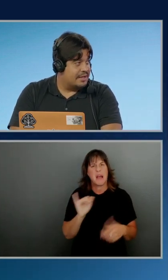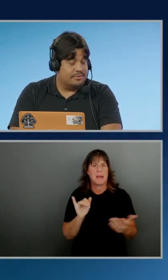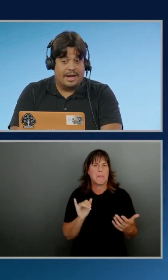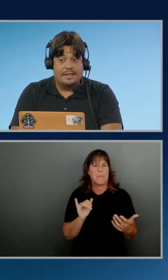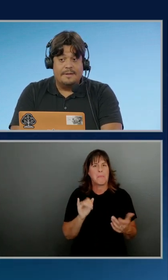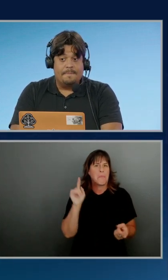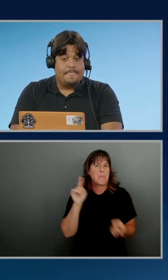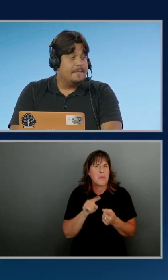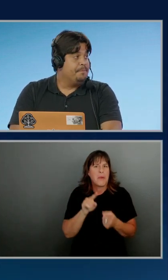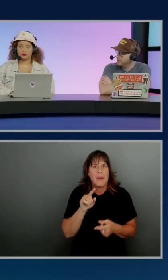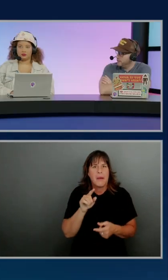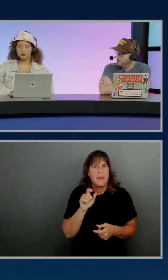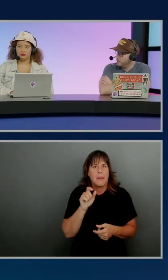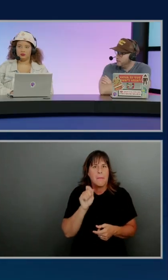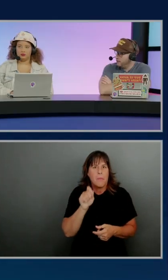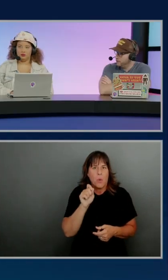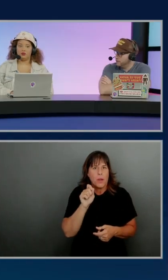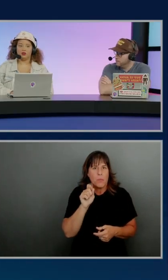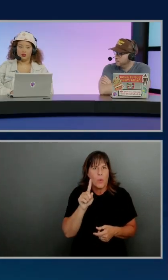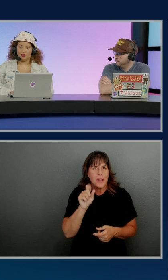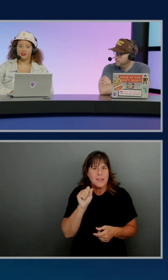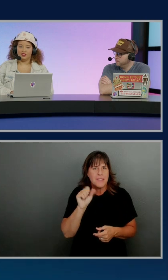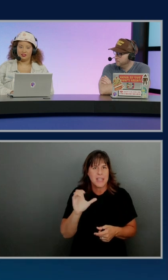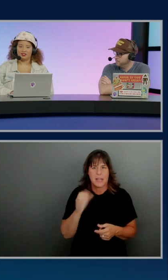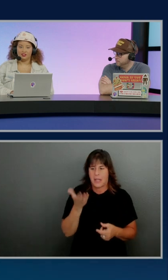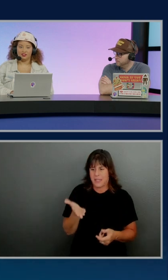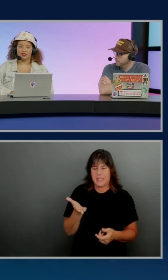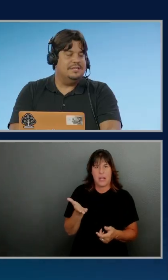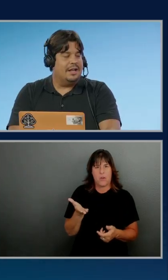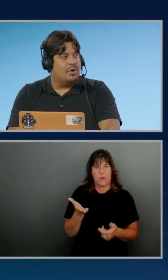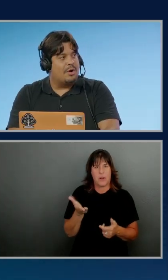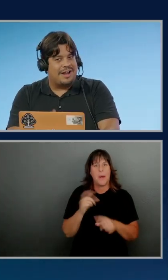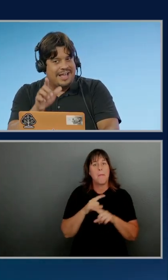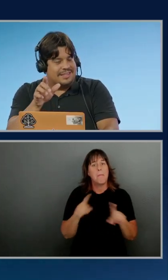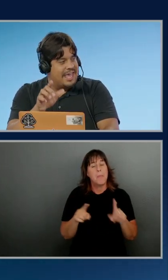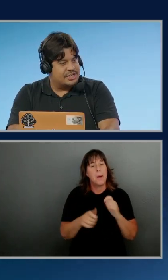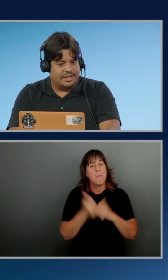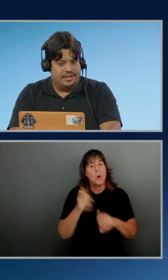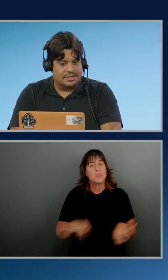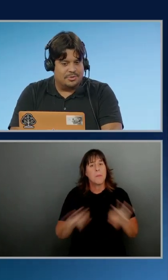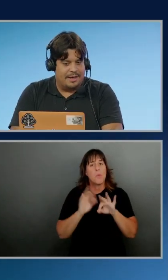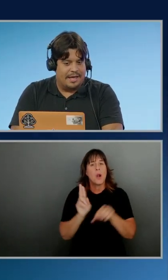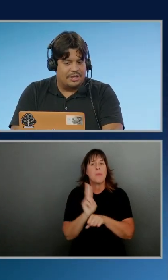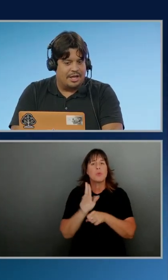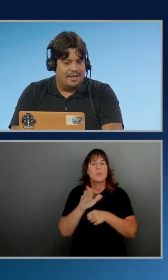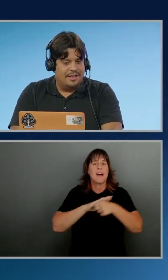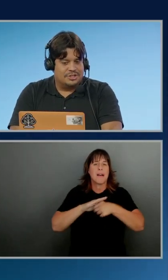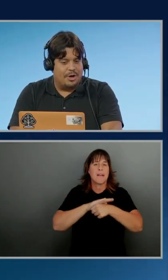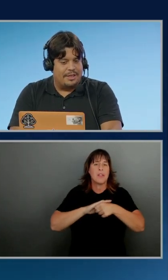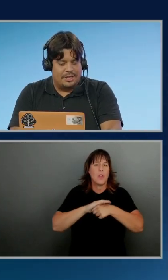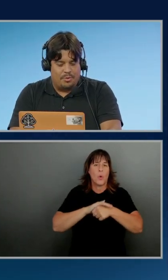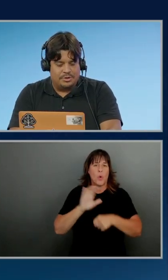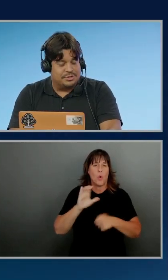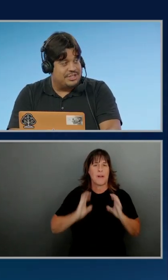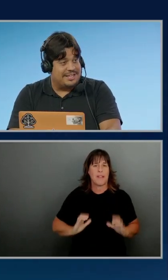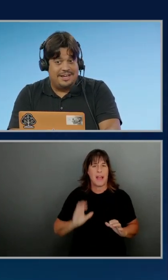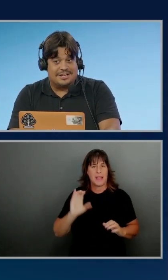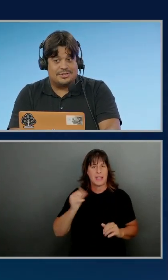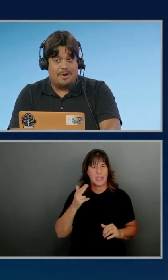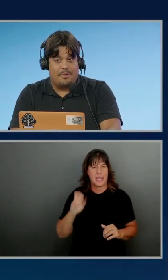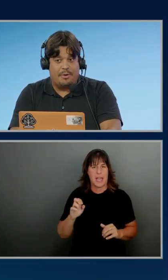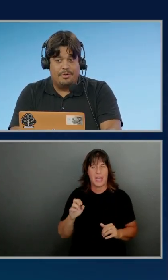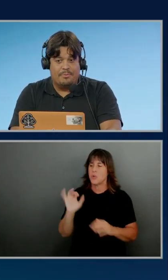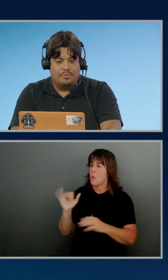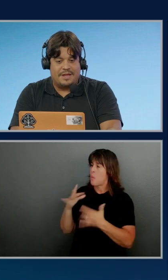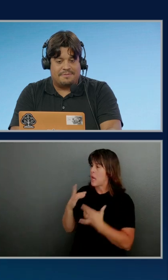of a second, right? Now it's here. Now it's in the local file system. Exactly. But more, I'm using a local client cache here. So interesting. So I don't want to cheat here.